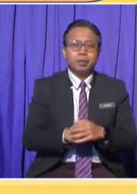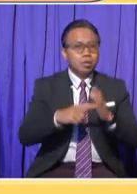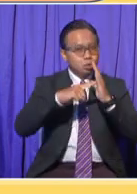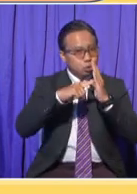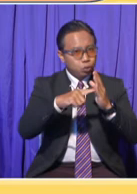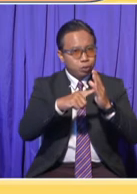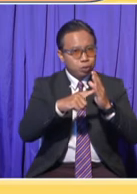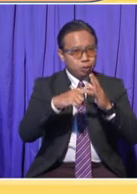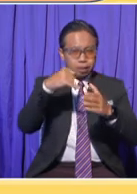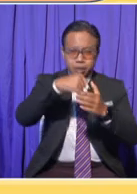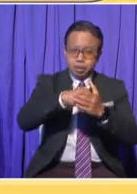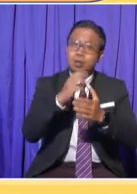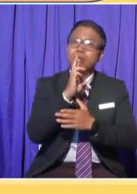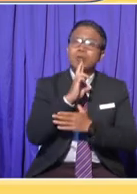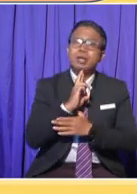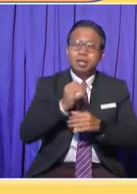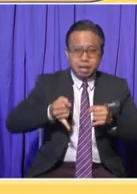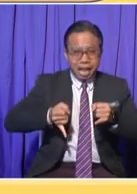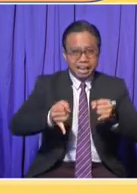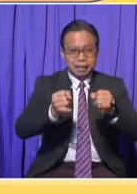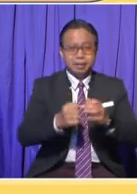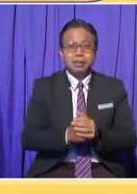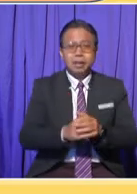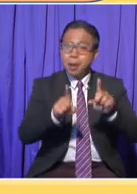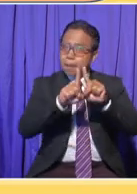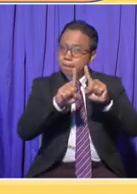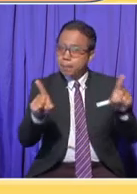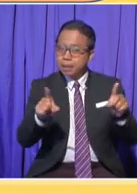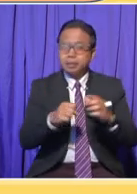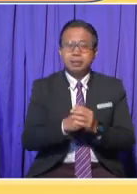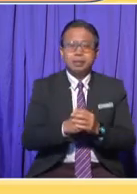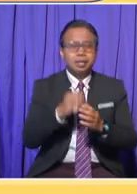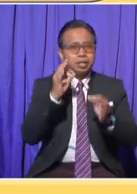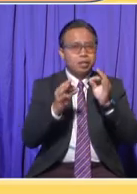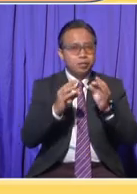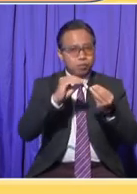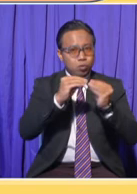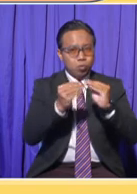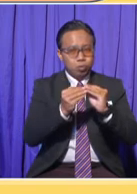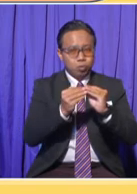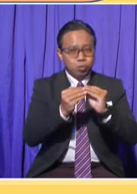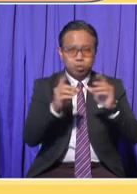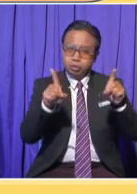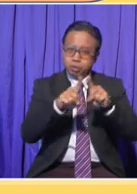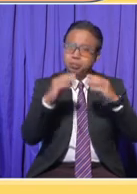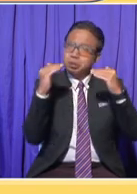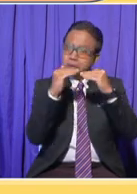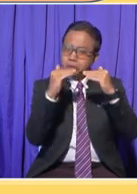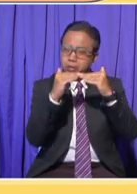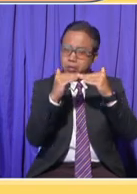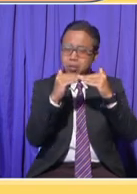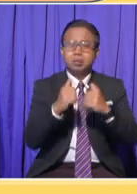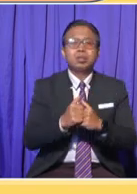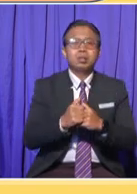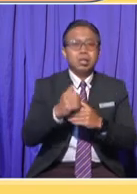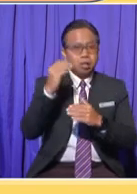shown in the red line. But if both numbers are equals, it